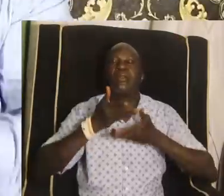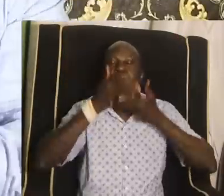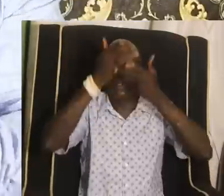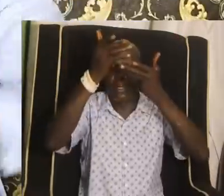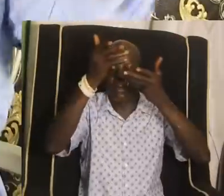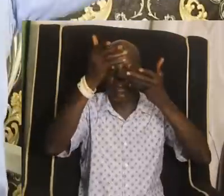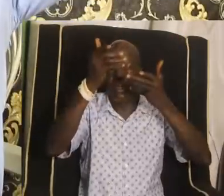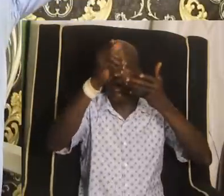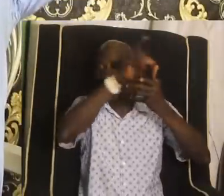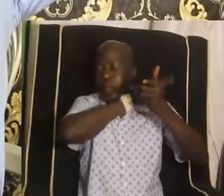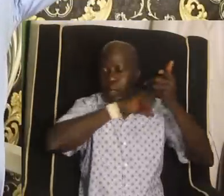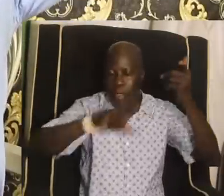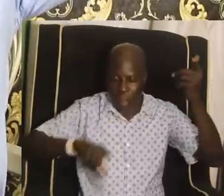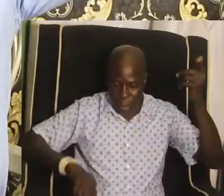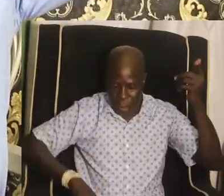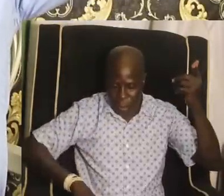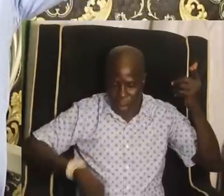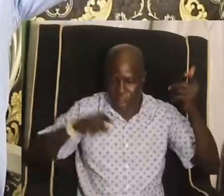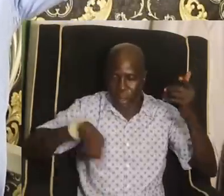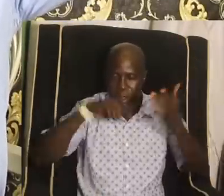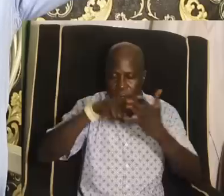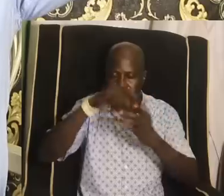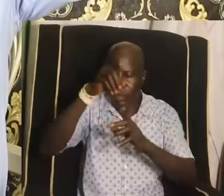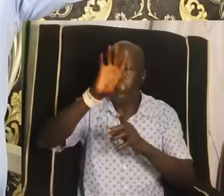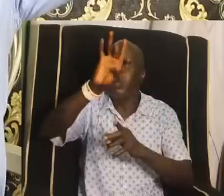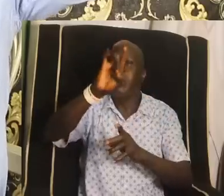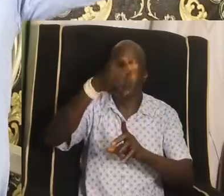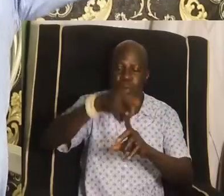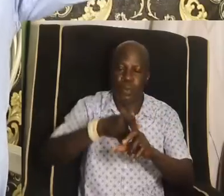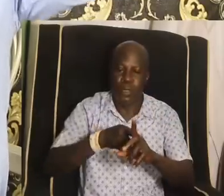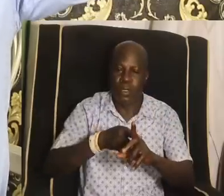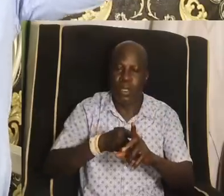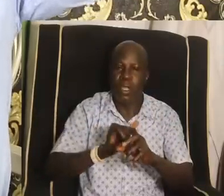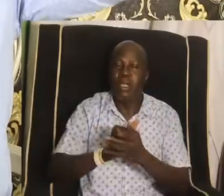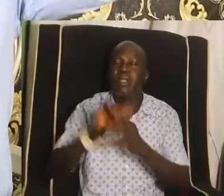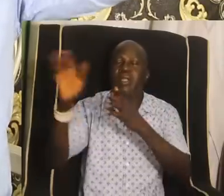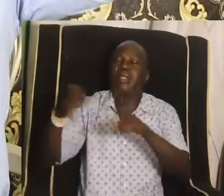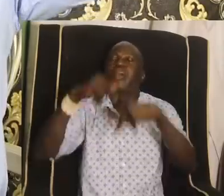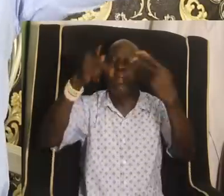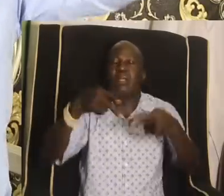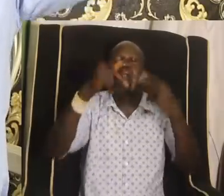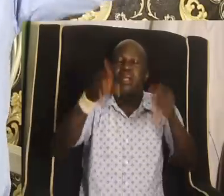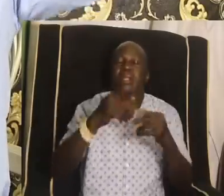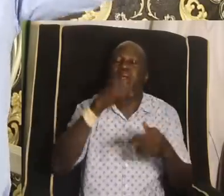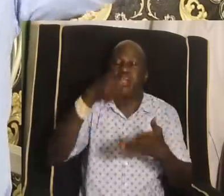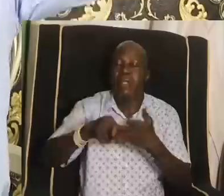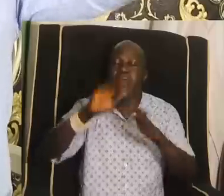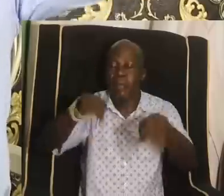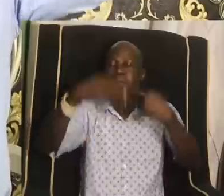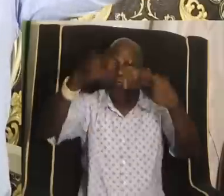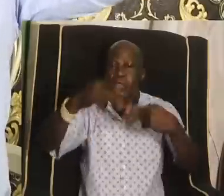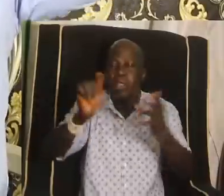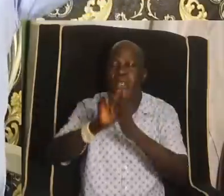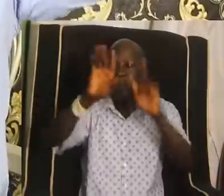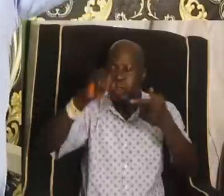pariwo. Oluwa o. O Lord. Yesu kejo yi. In this eight month. Iwe igbega mi. E fi le mi